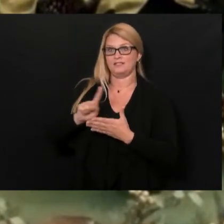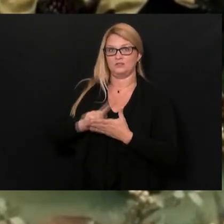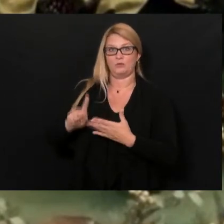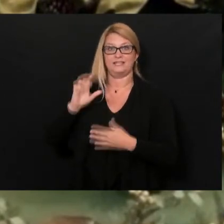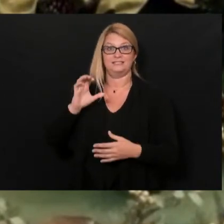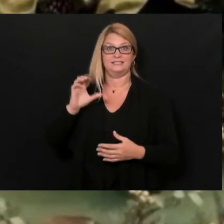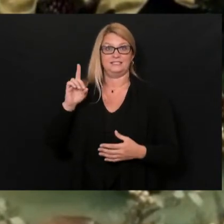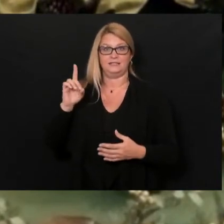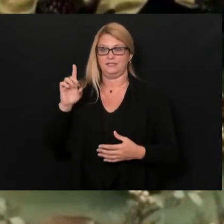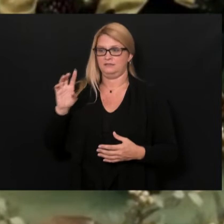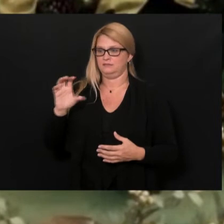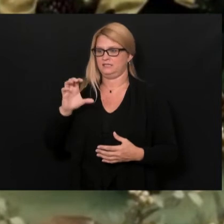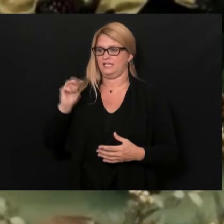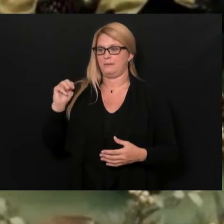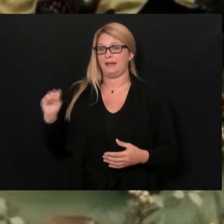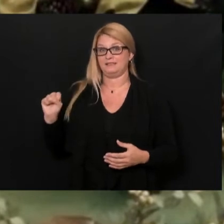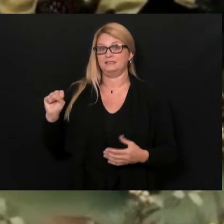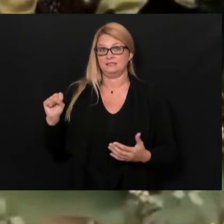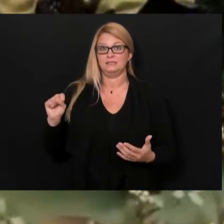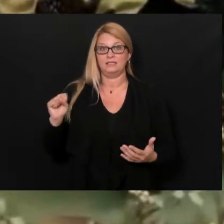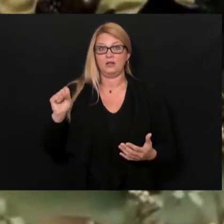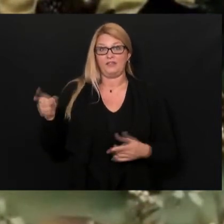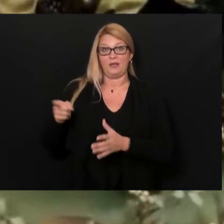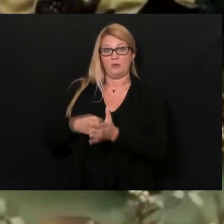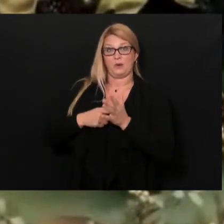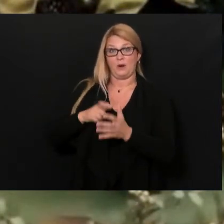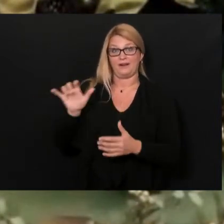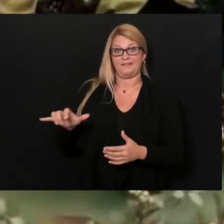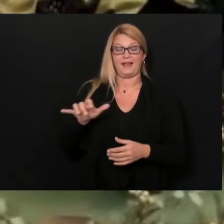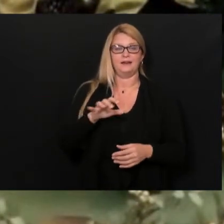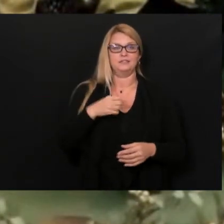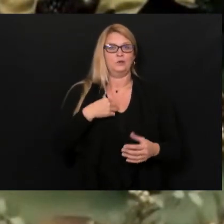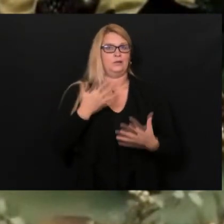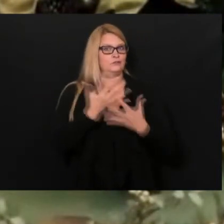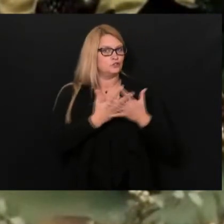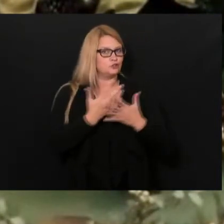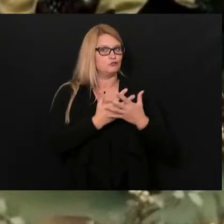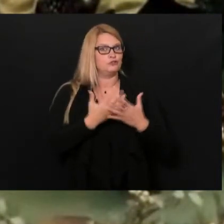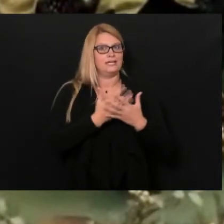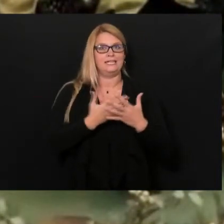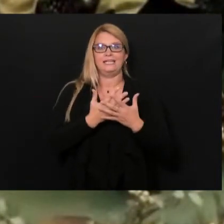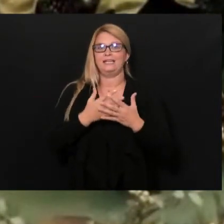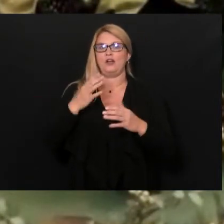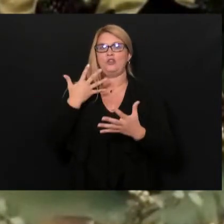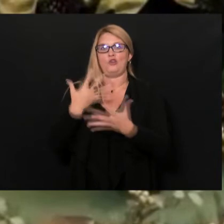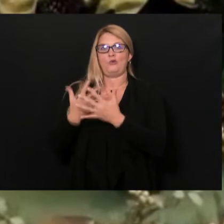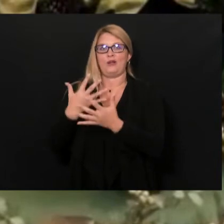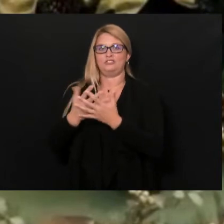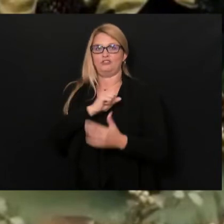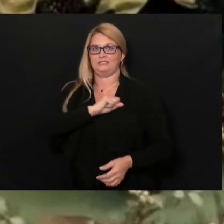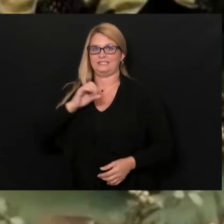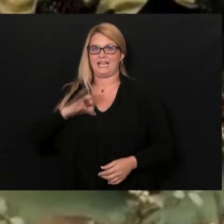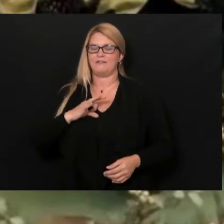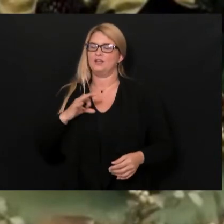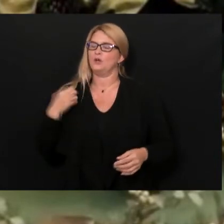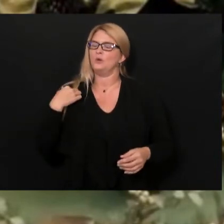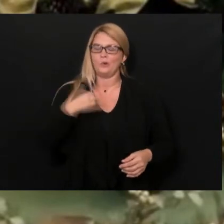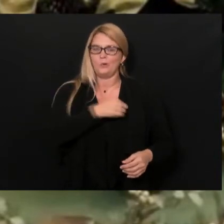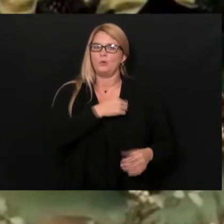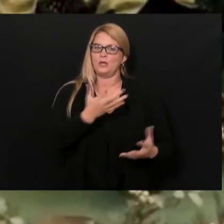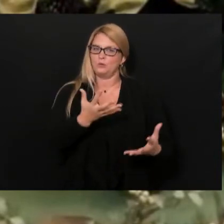requiring. We're screening, doing surveillance testing on correctional facility staff. We're really looking